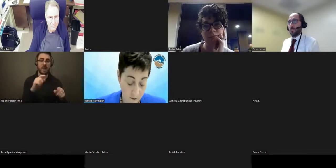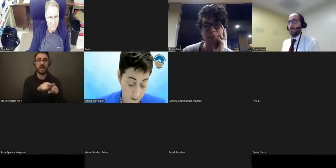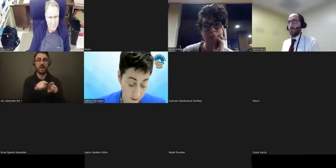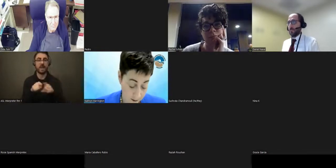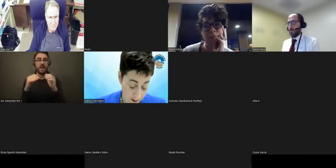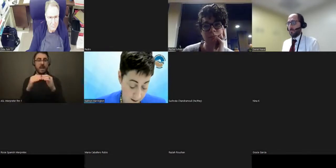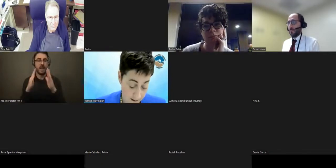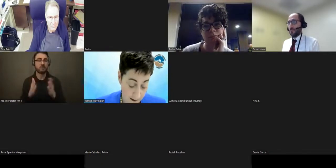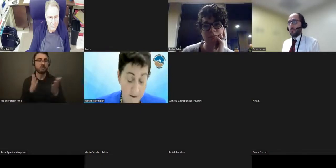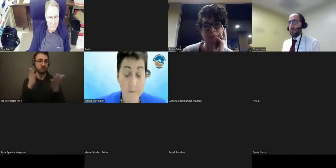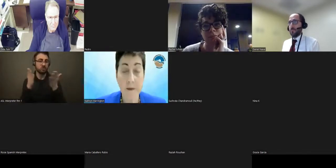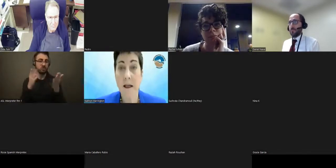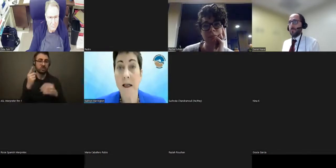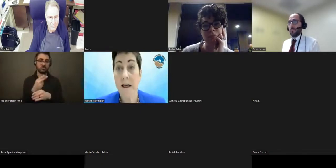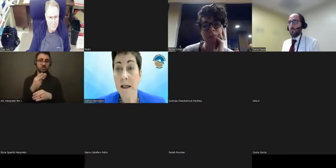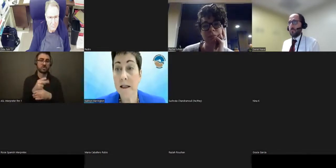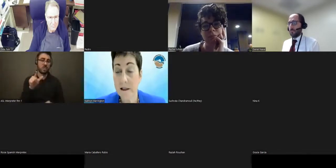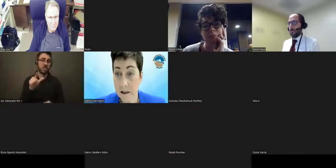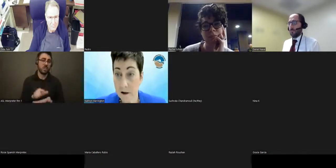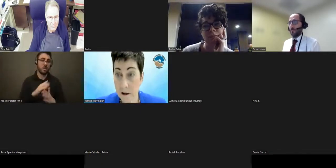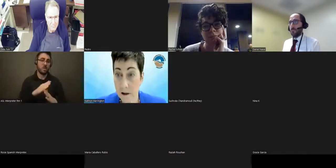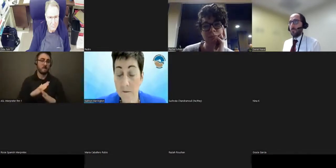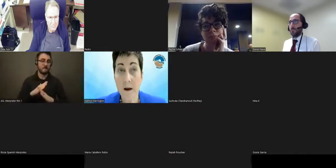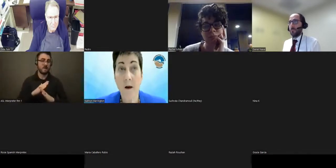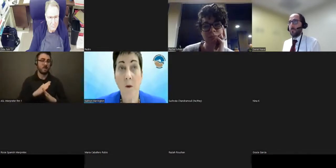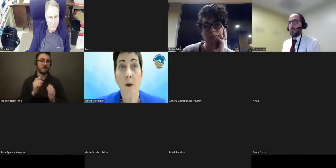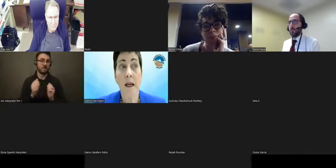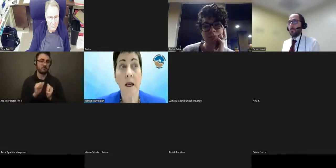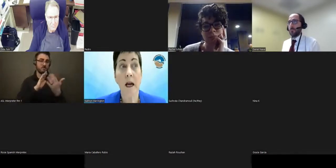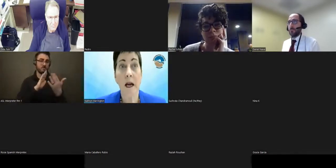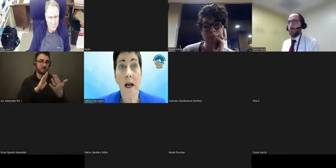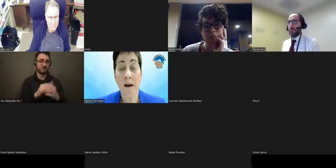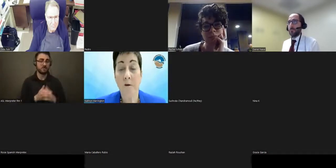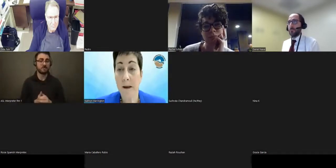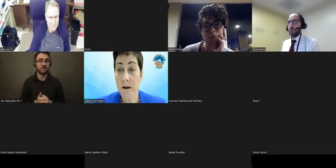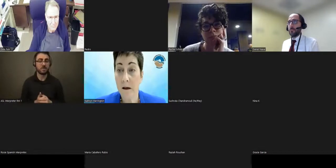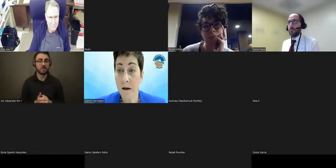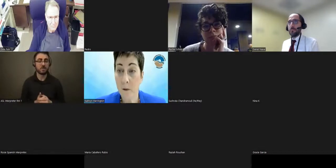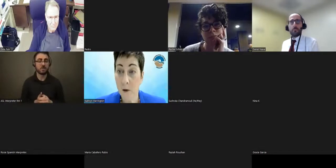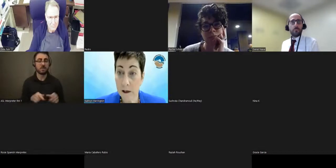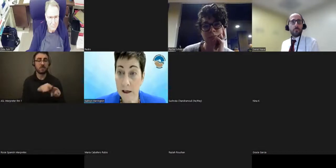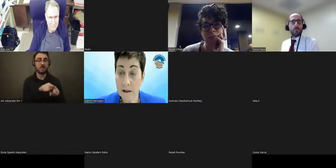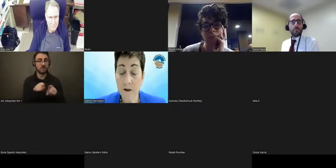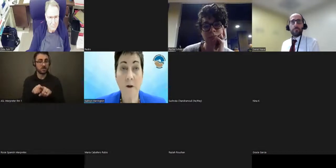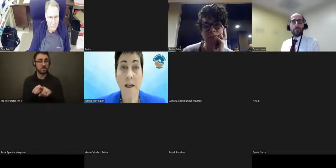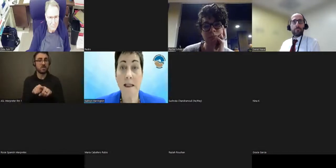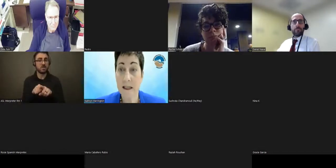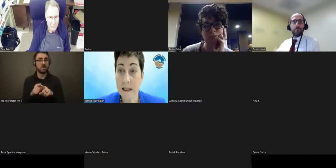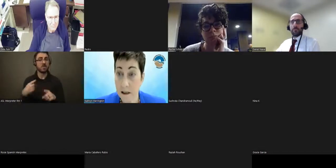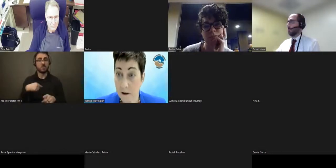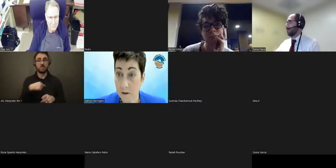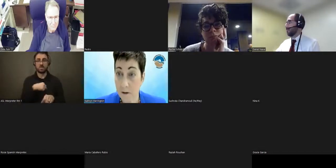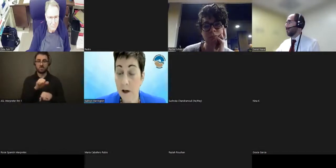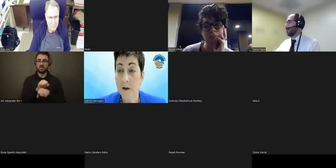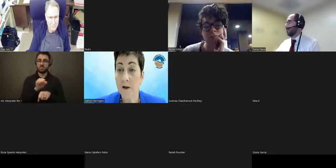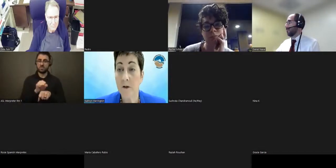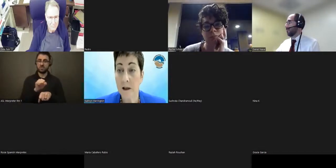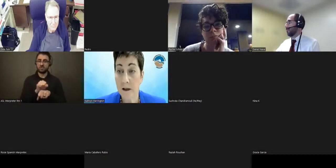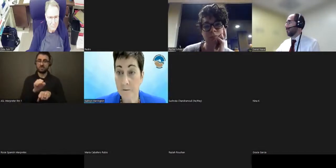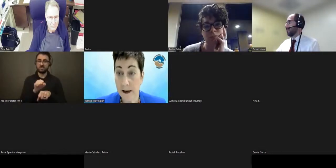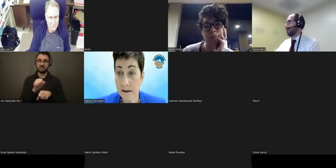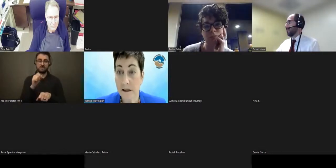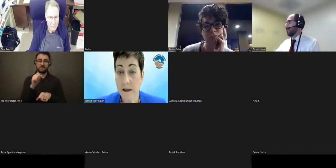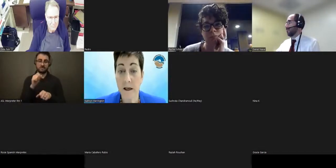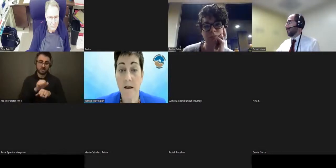that low barrier technique. In addition, we have been working to continue